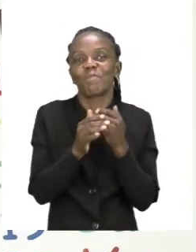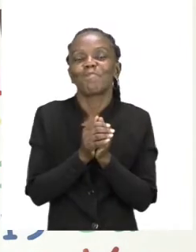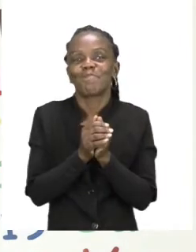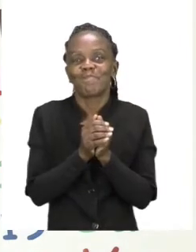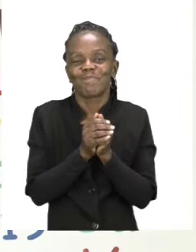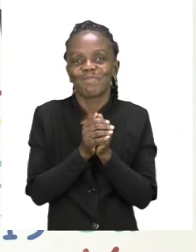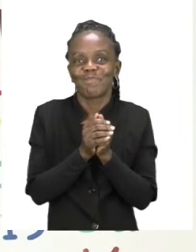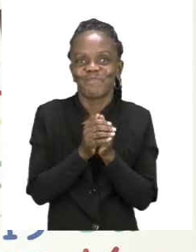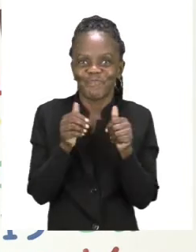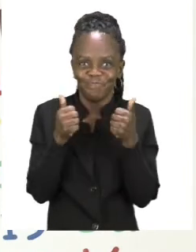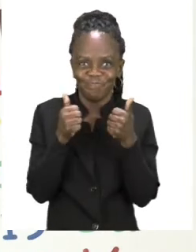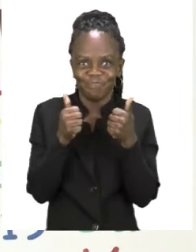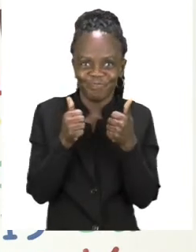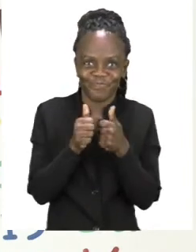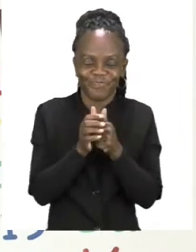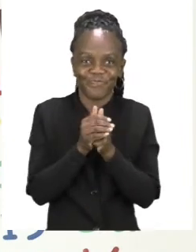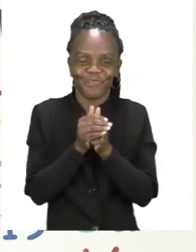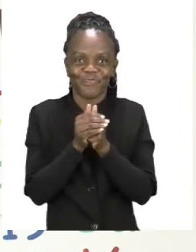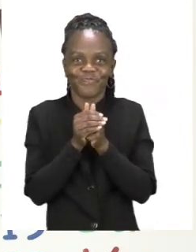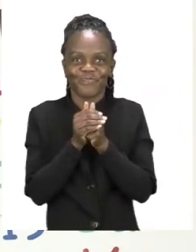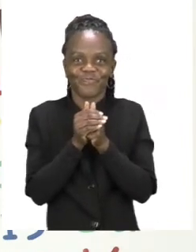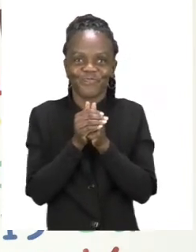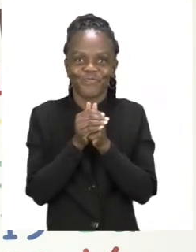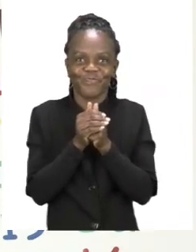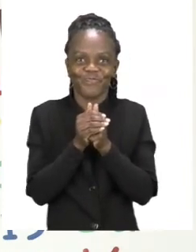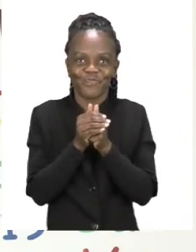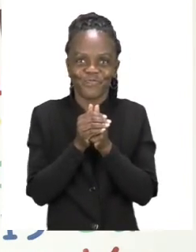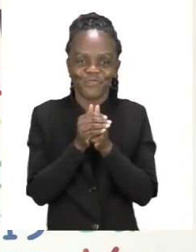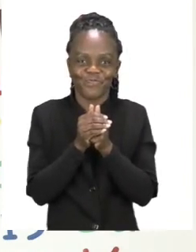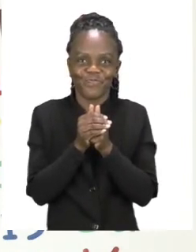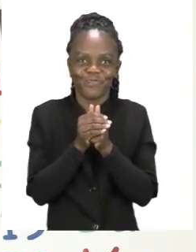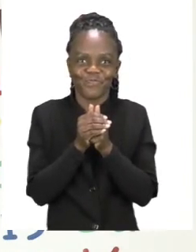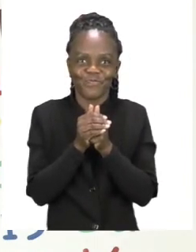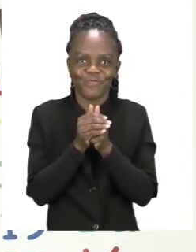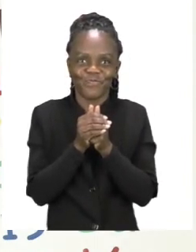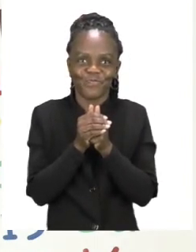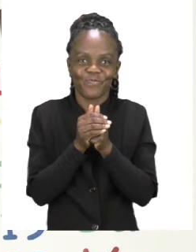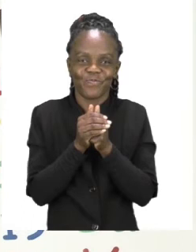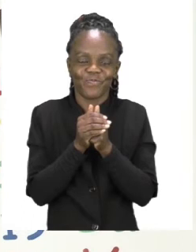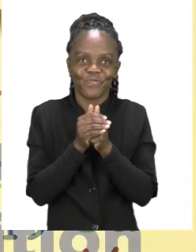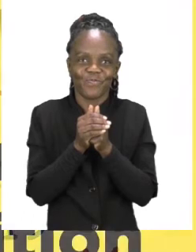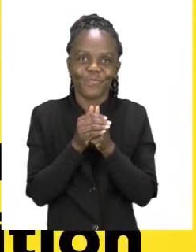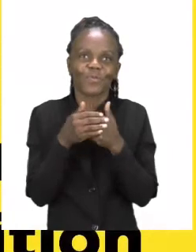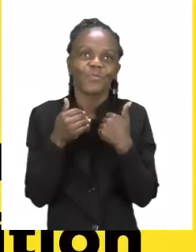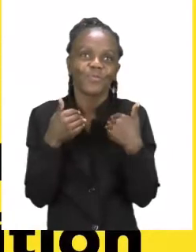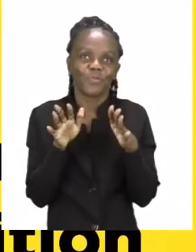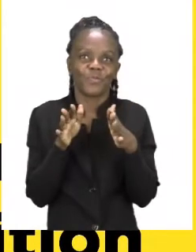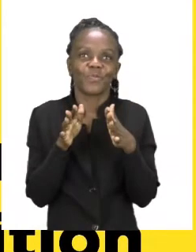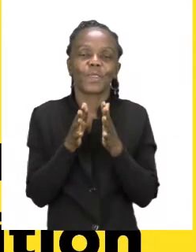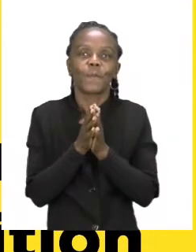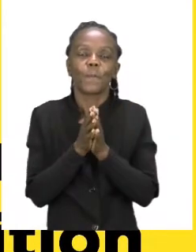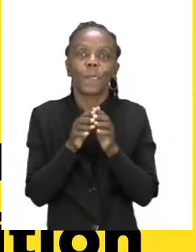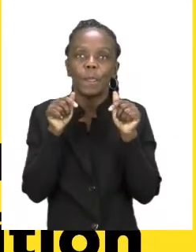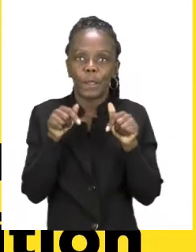away. Yay! Good job, everyone! Now we are ready.